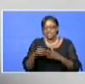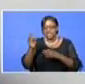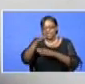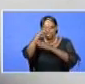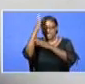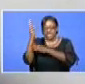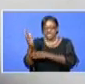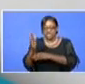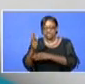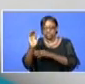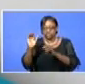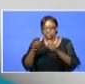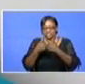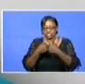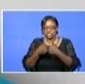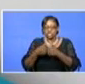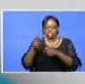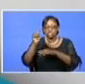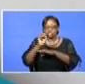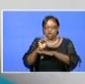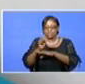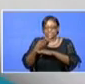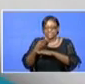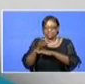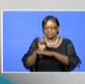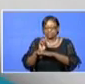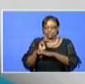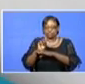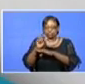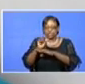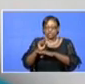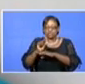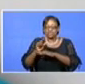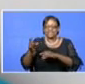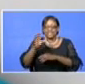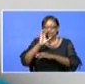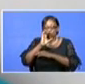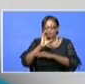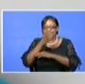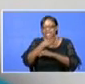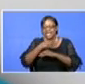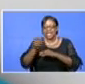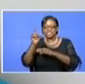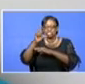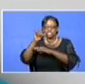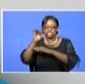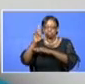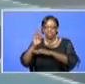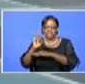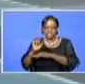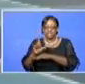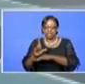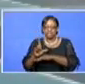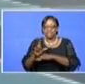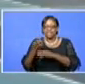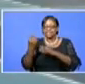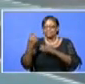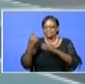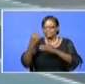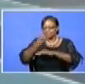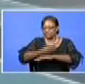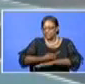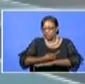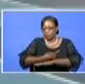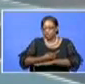Transport Association, Thompson Trading, distributors of Gatorade, and by Generali Insurance. Day one of